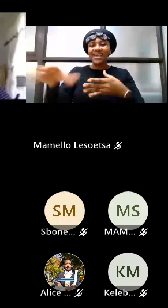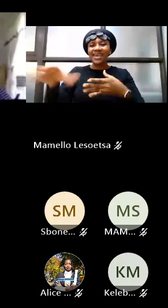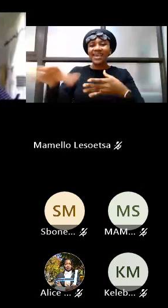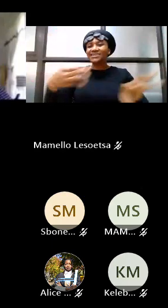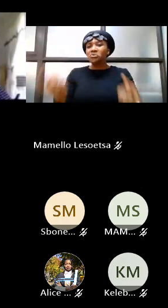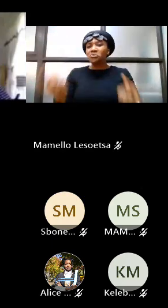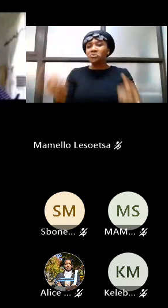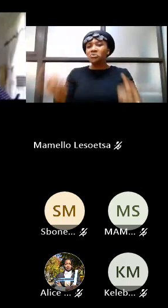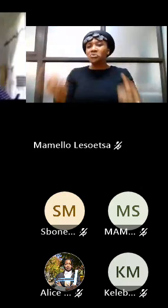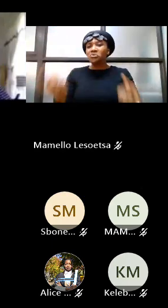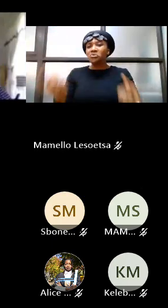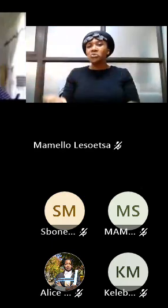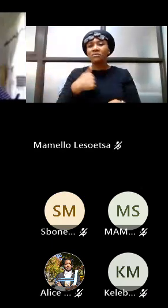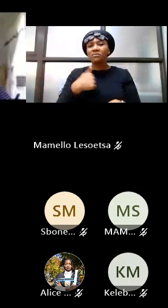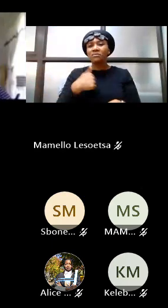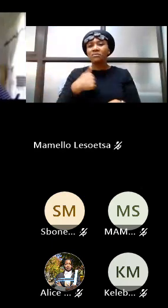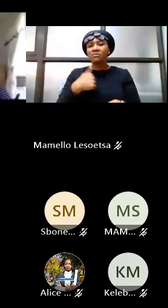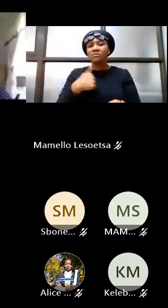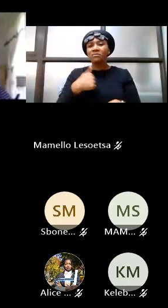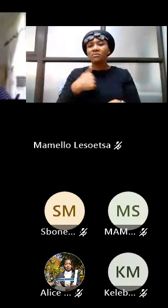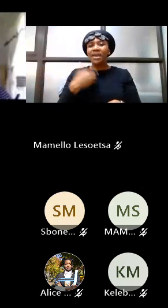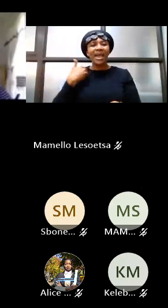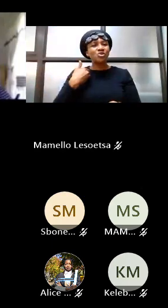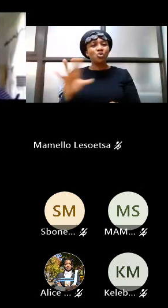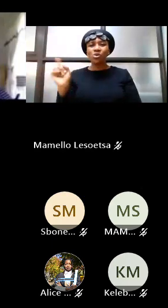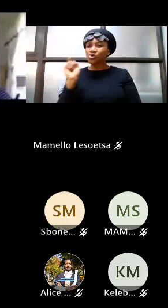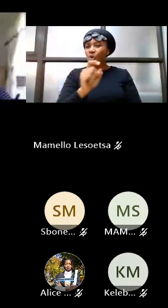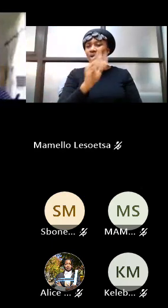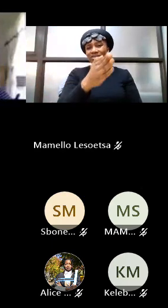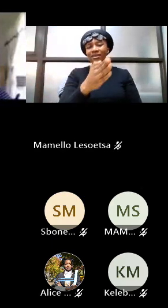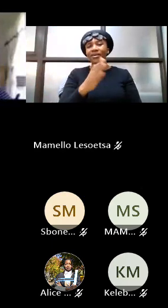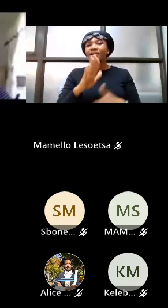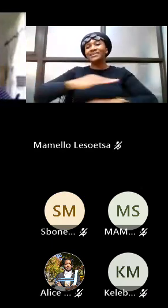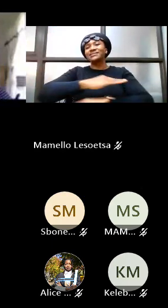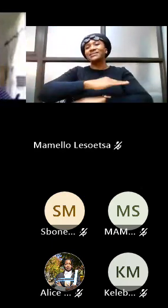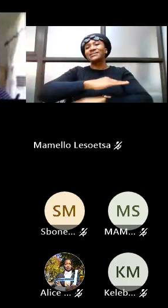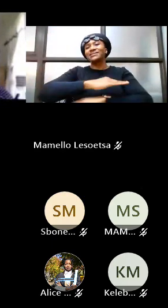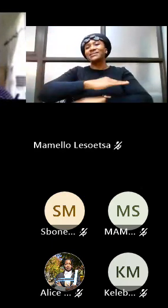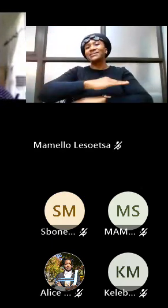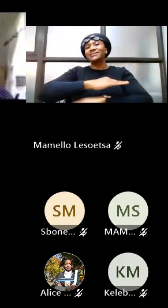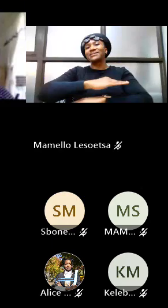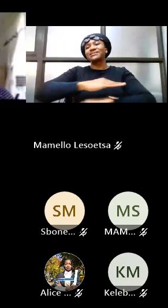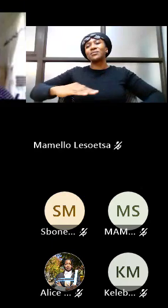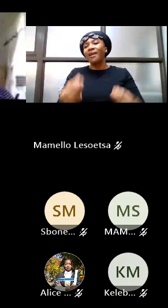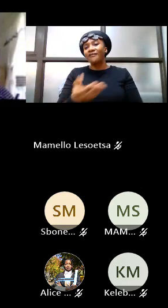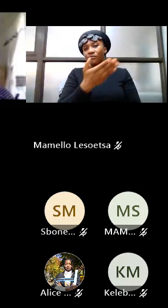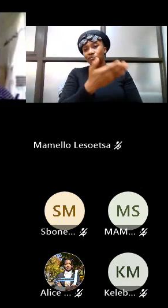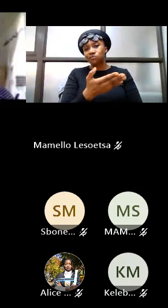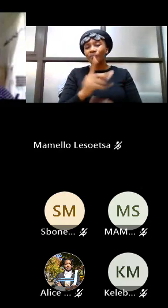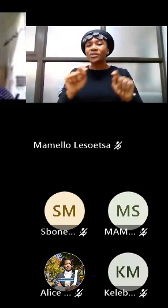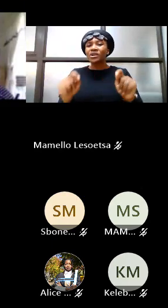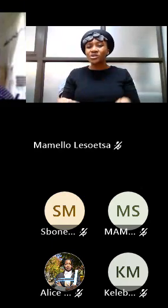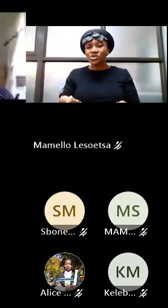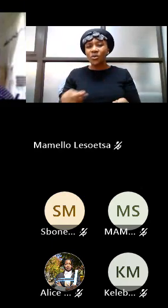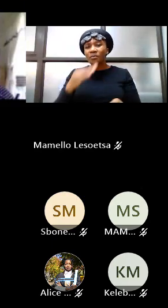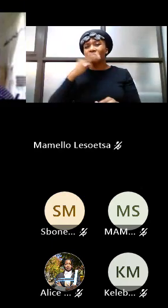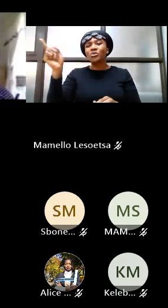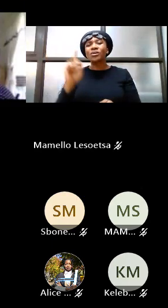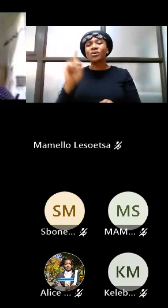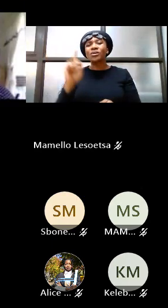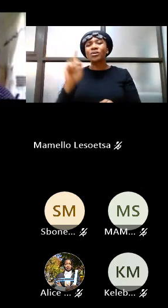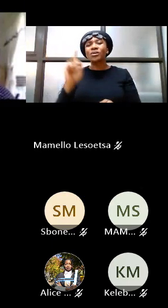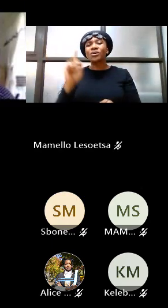because I don't even want to go there, because you just know how inaccessible or exclusive it is. So yeah, it's a huge focus